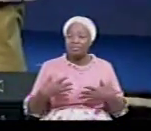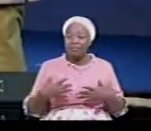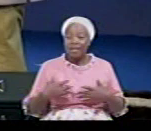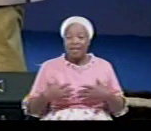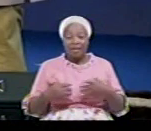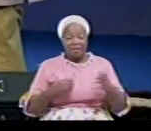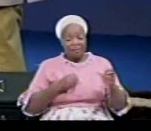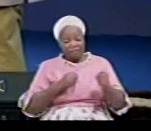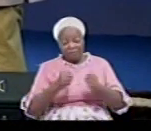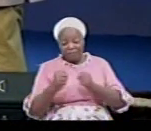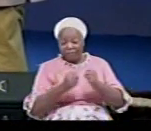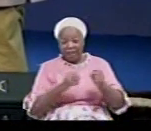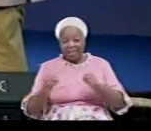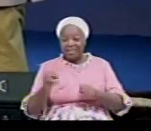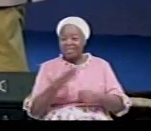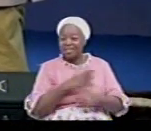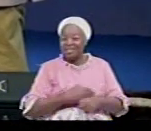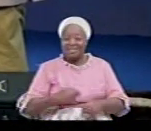fighting and violence,